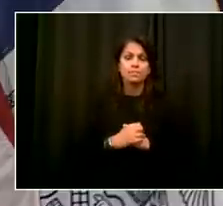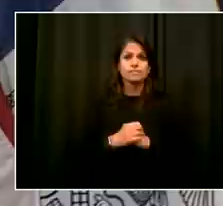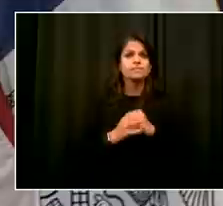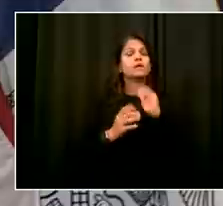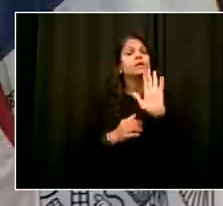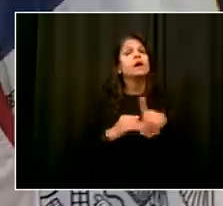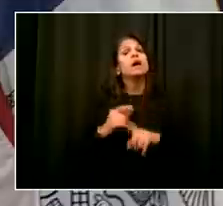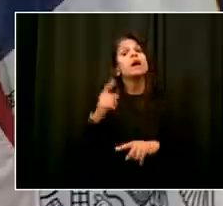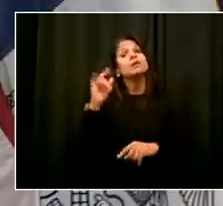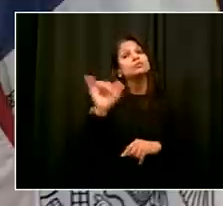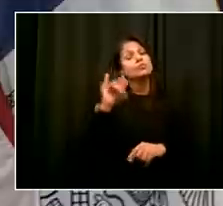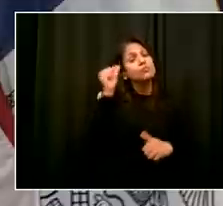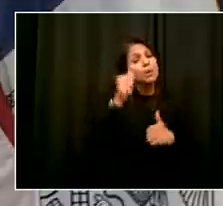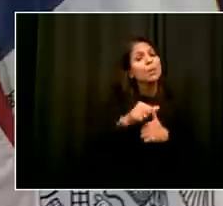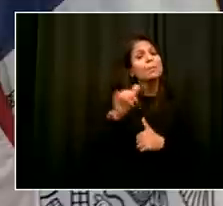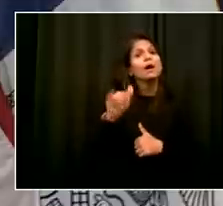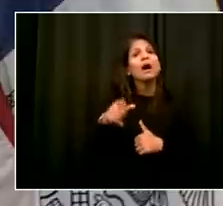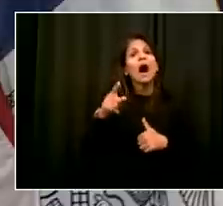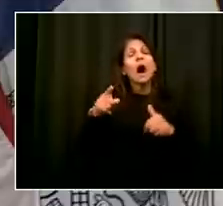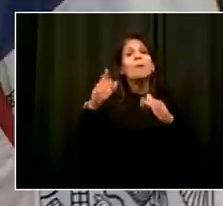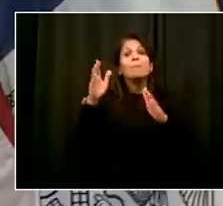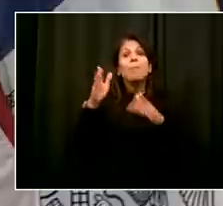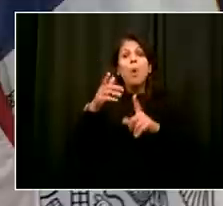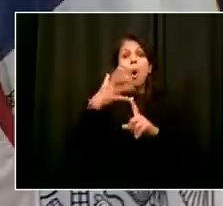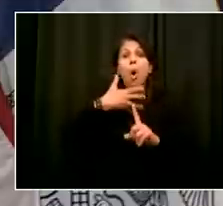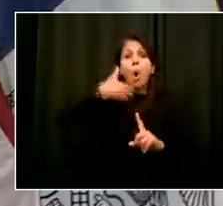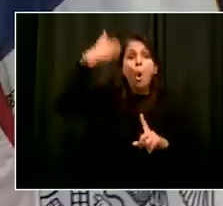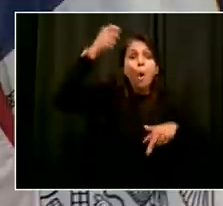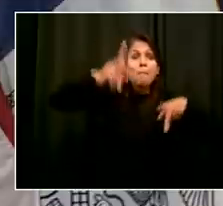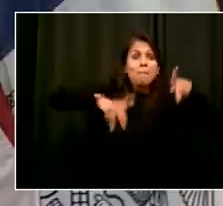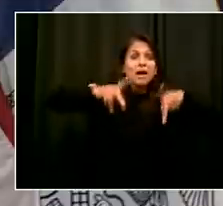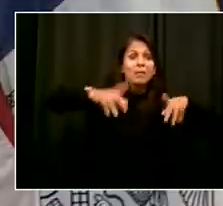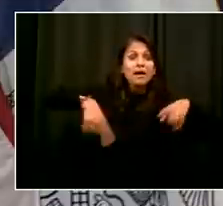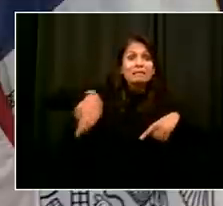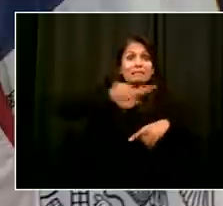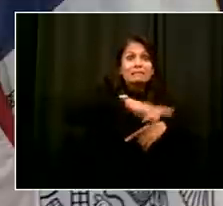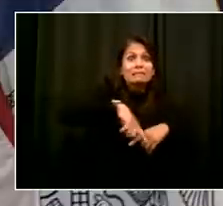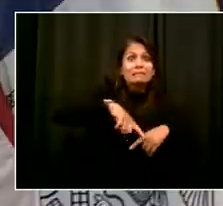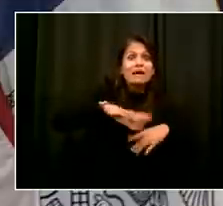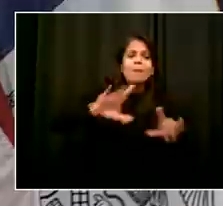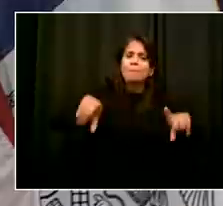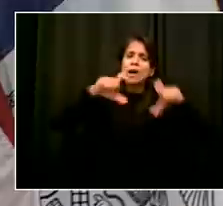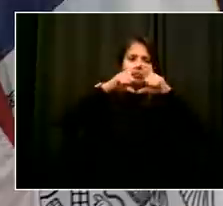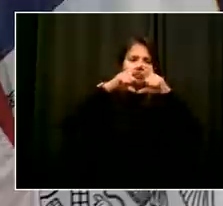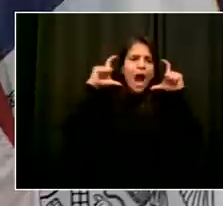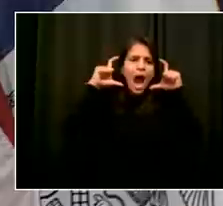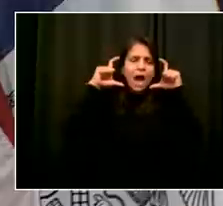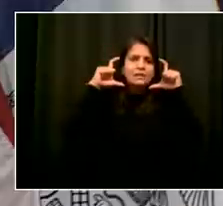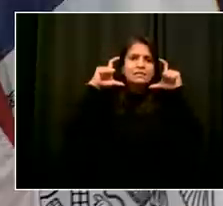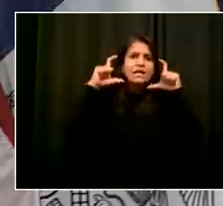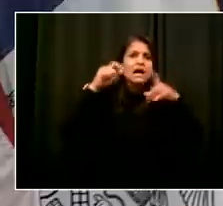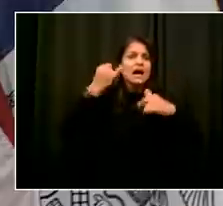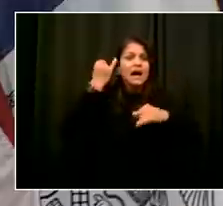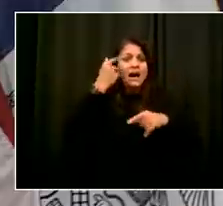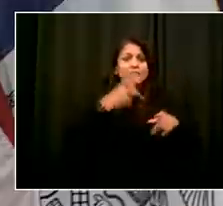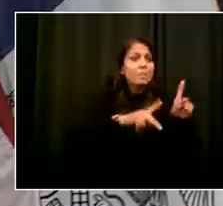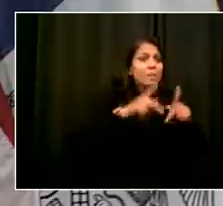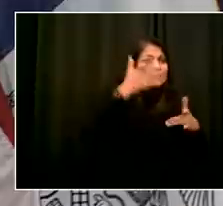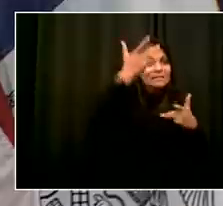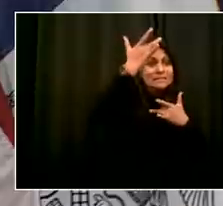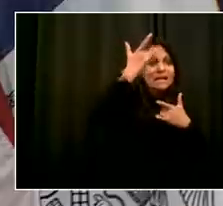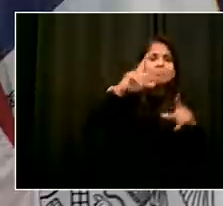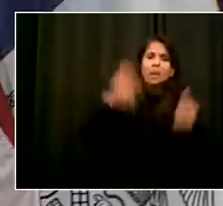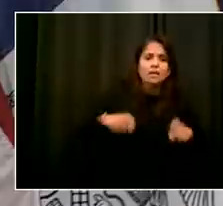conditions, being really, really careful not to do anything they don't have to do. And if they